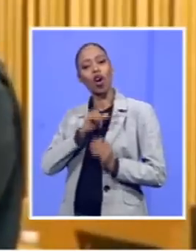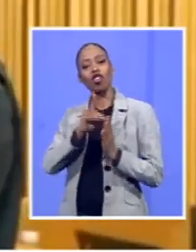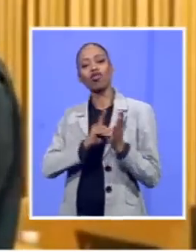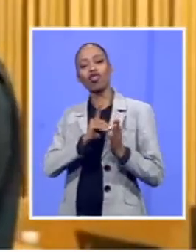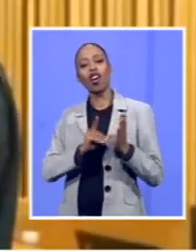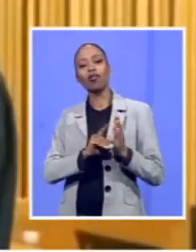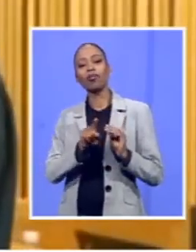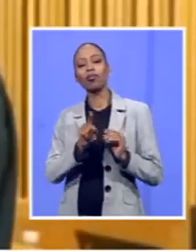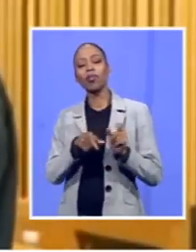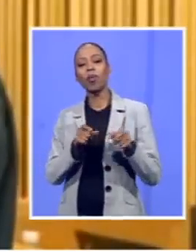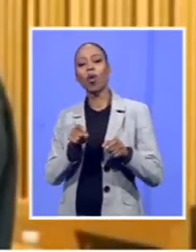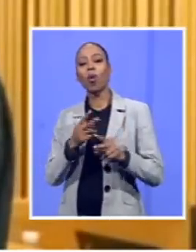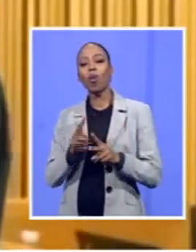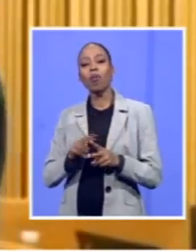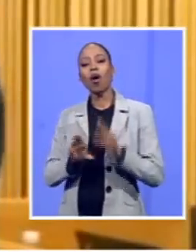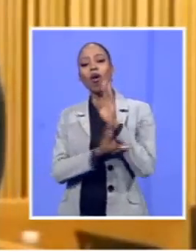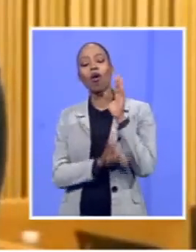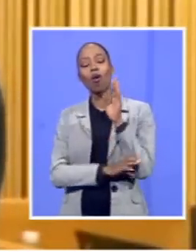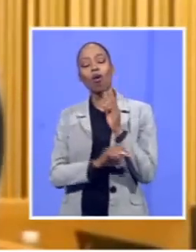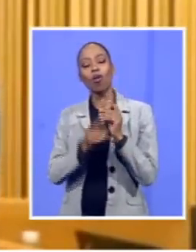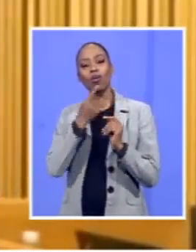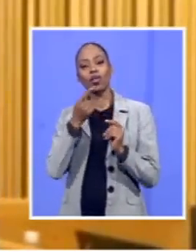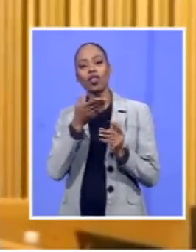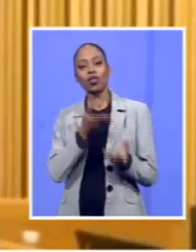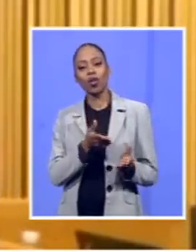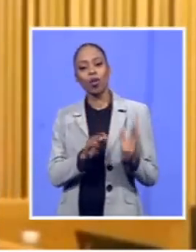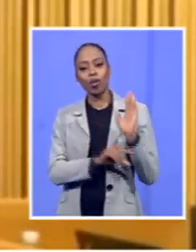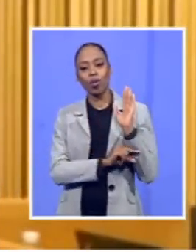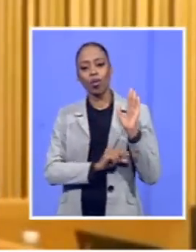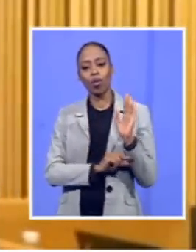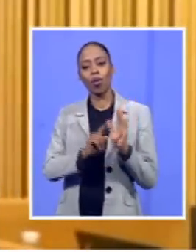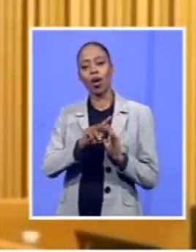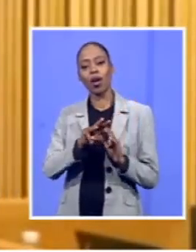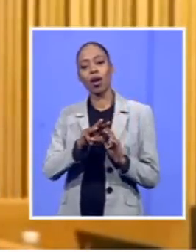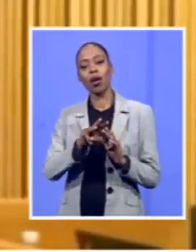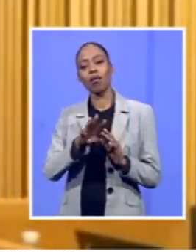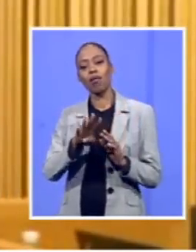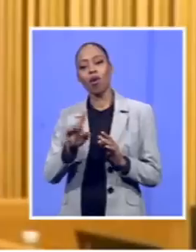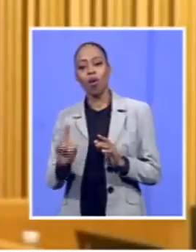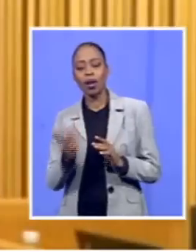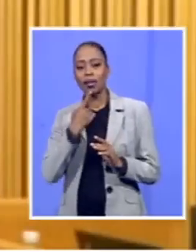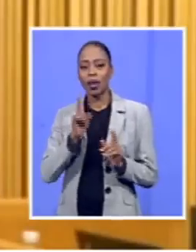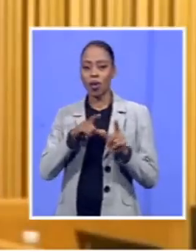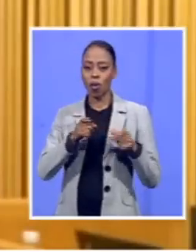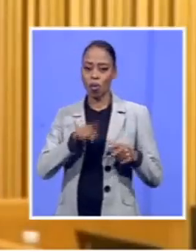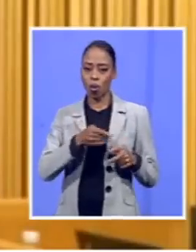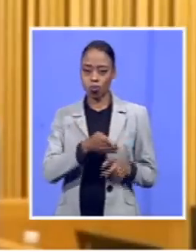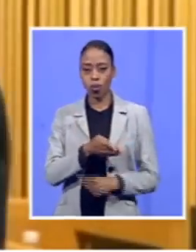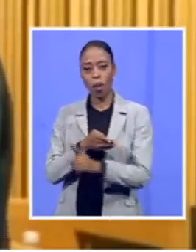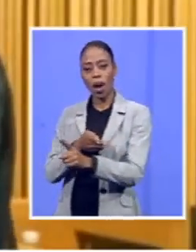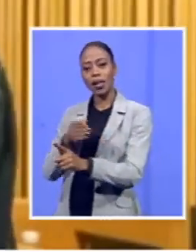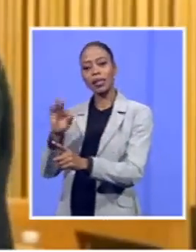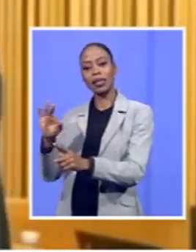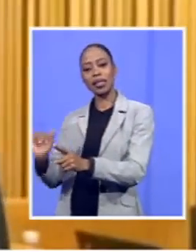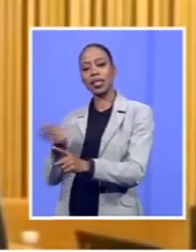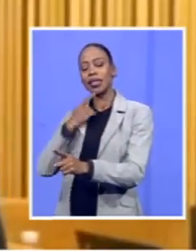the Constitution said in 194.1 you must have a committee. And then, but in 194.3A say